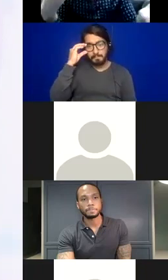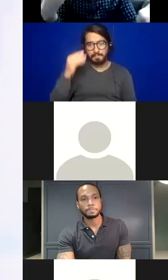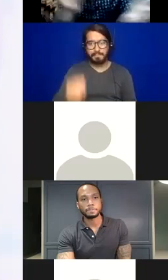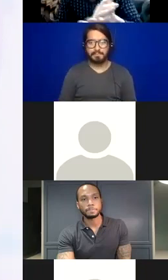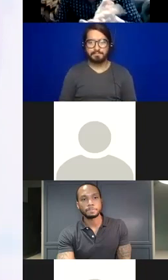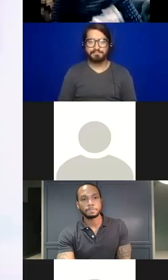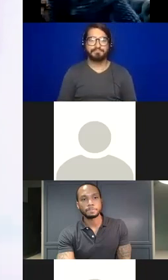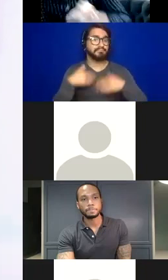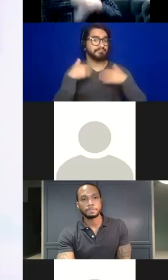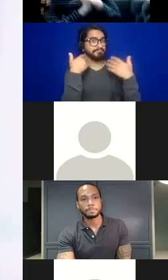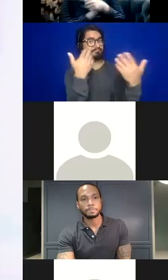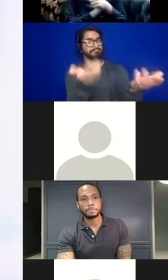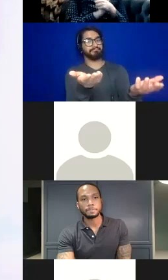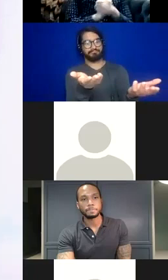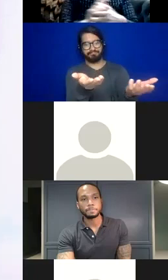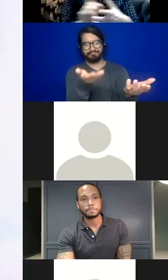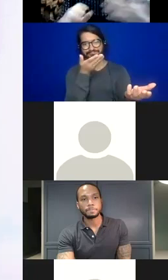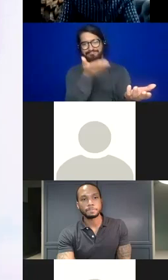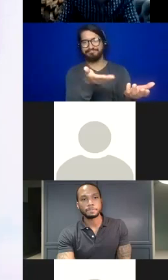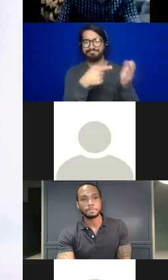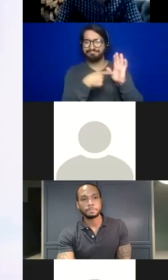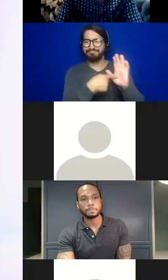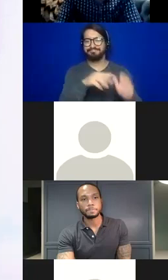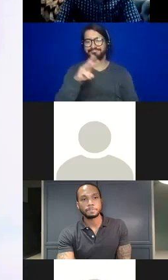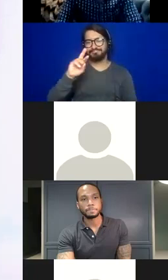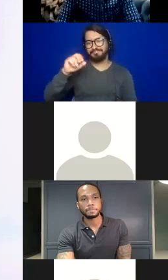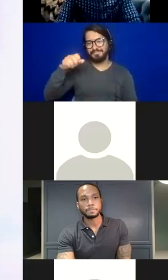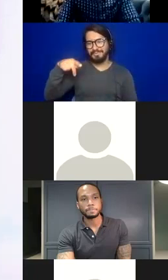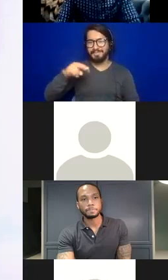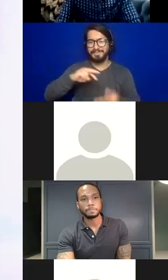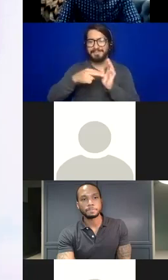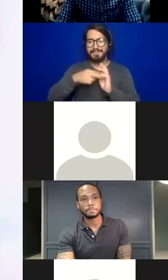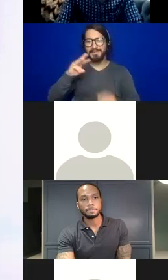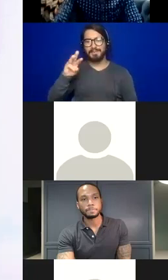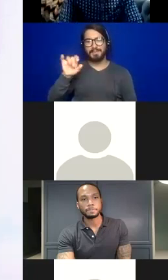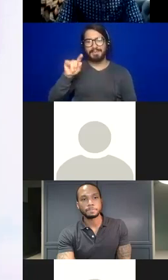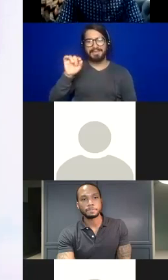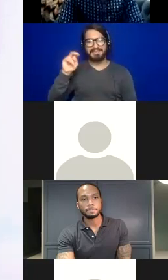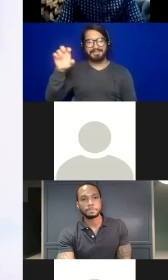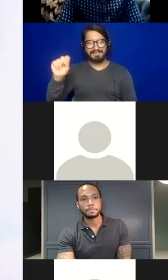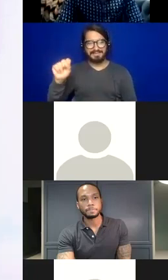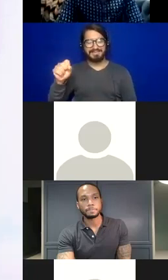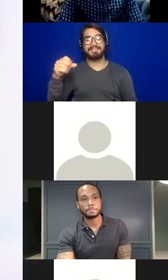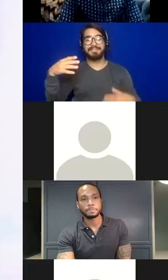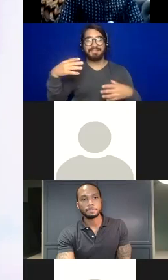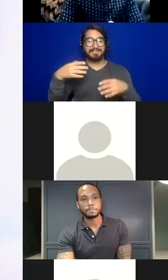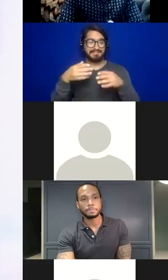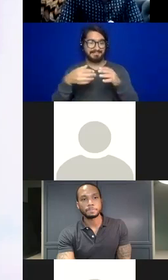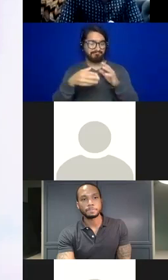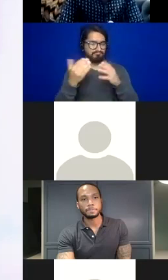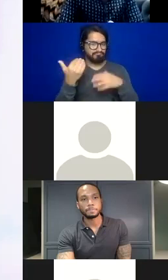There it is, right there on the slide. So RAP is the Wellness Recovery Action Plan. And so it is